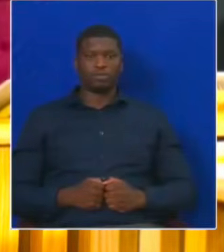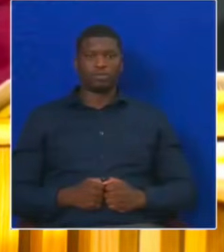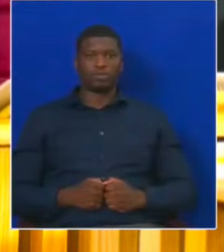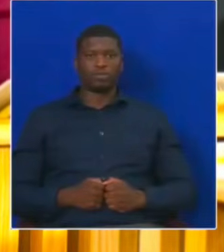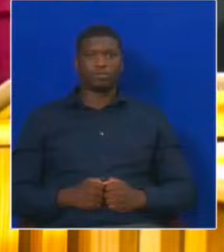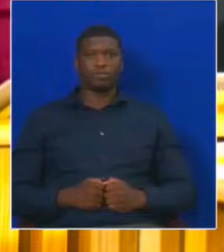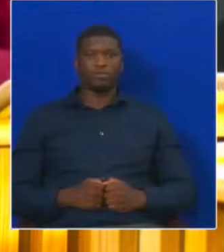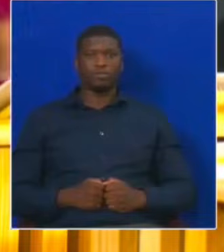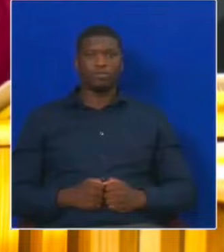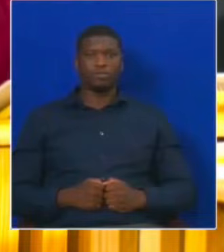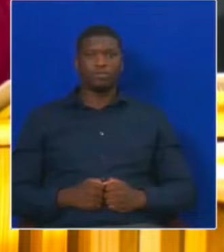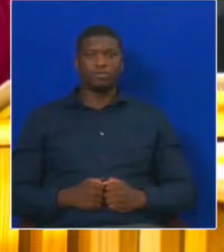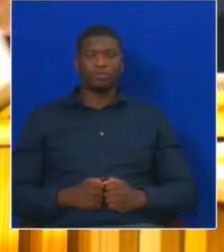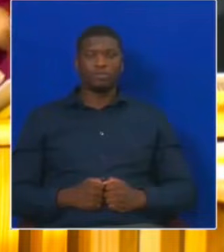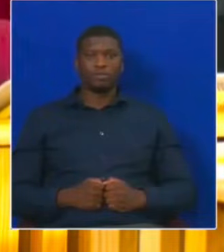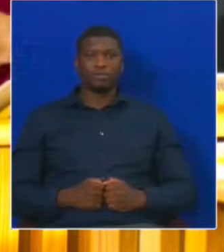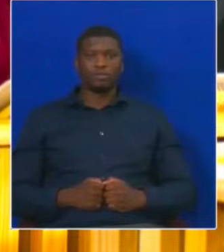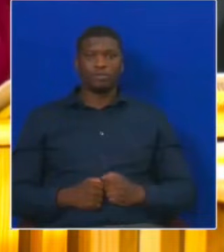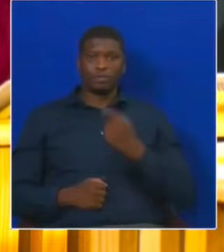Witness C,